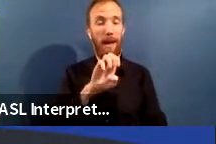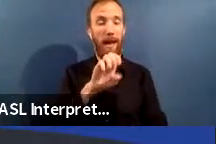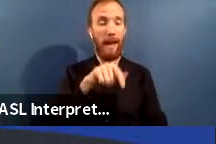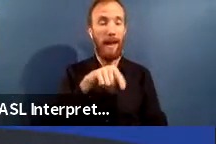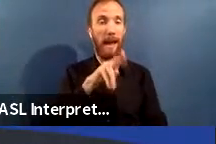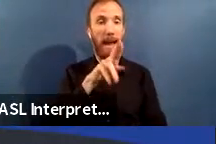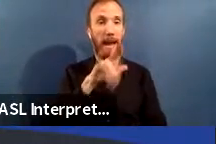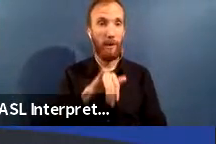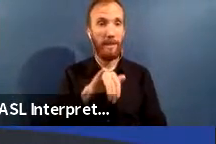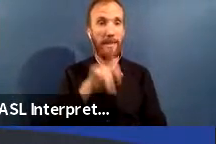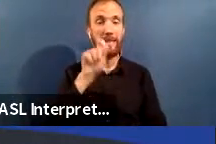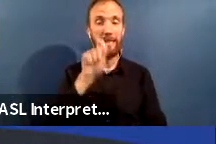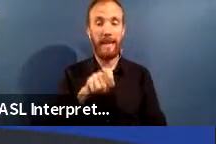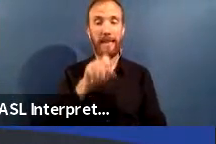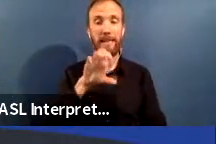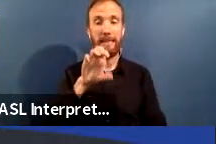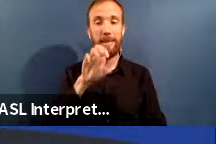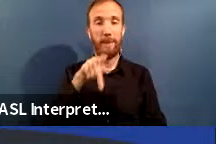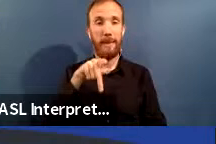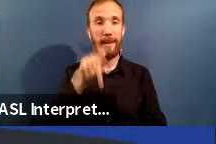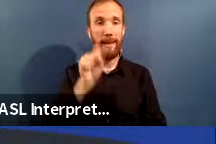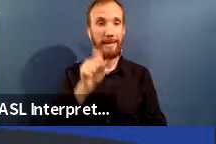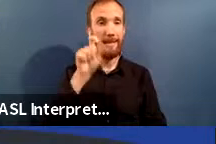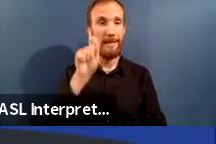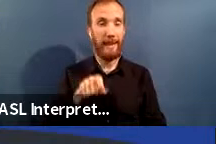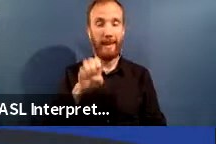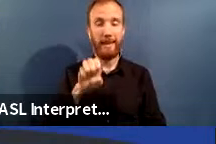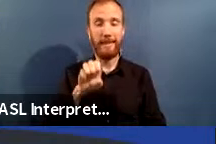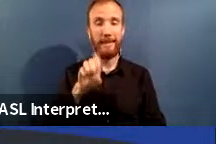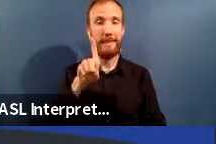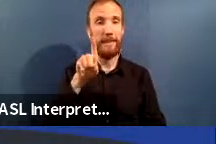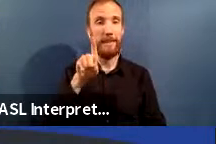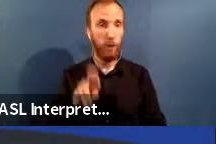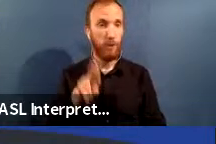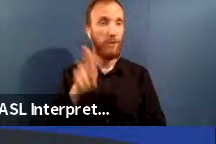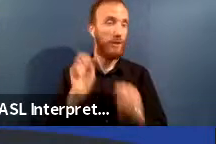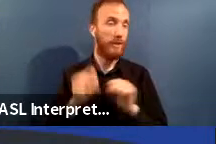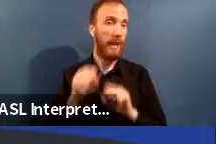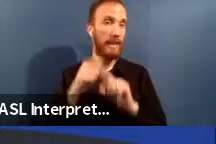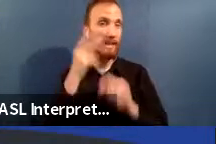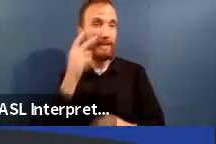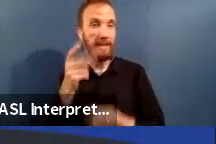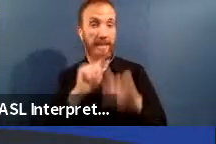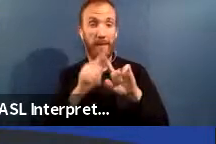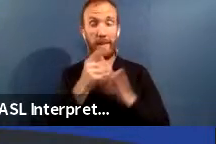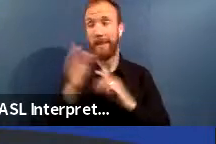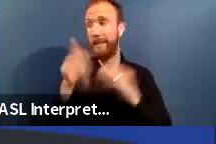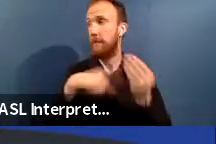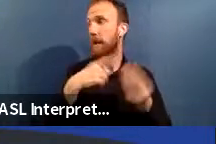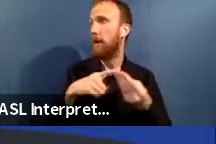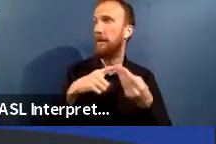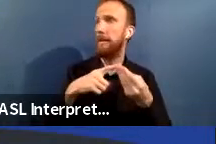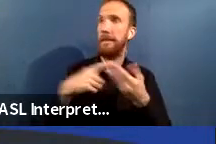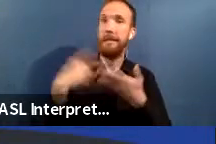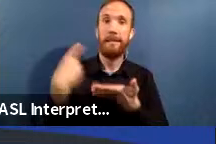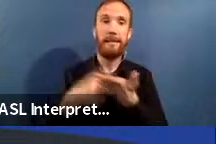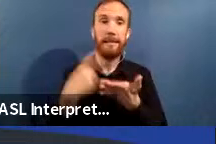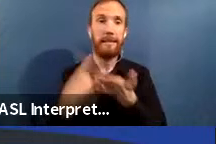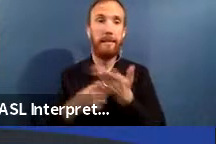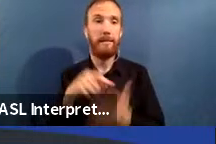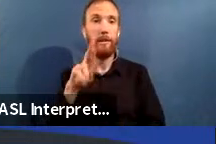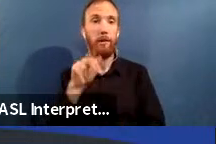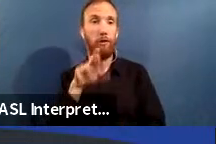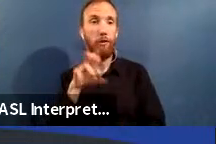equity.cps.edu. Lots of tools there if you want to figure out how to have conversations about race with your friends or in your communities. Find the